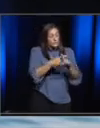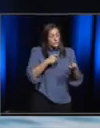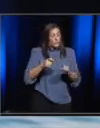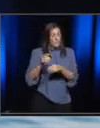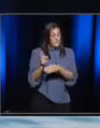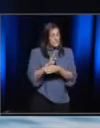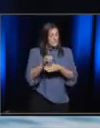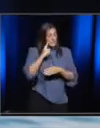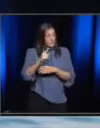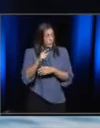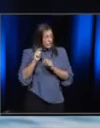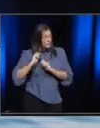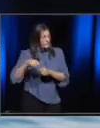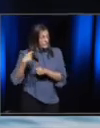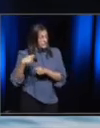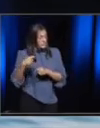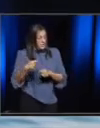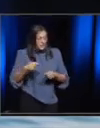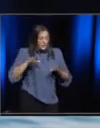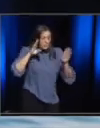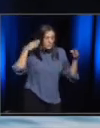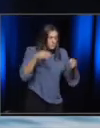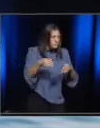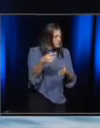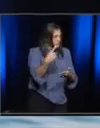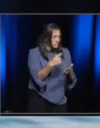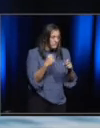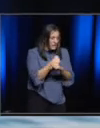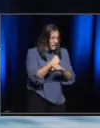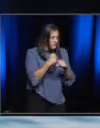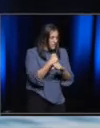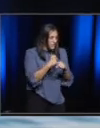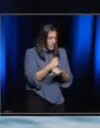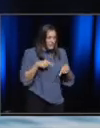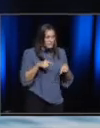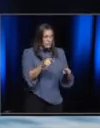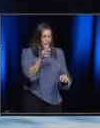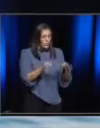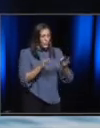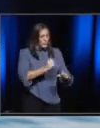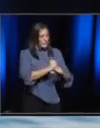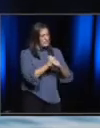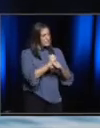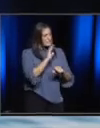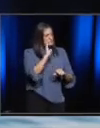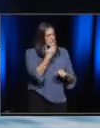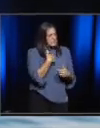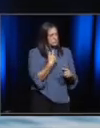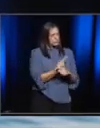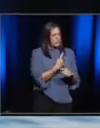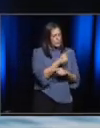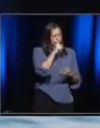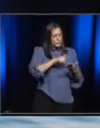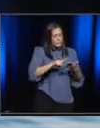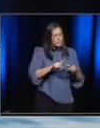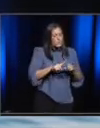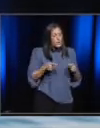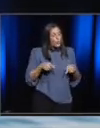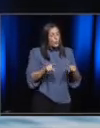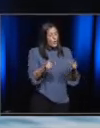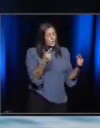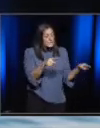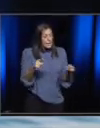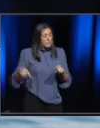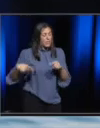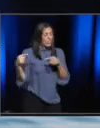spending more time than they should in court defending what seemed like basic research. Whilst this was happening, 3 more dolphins died